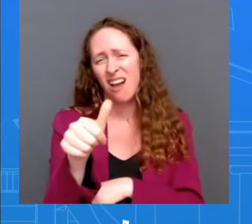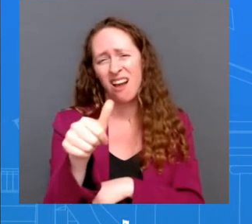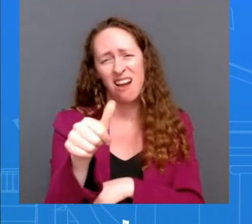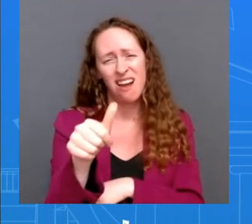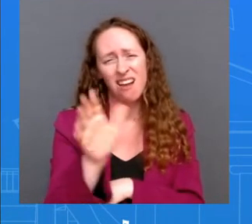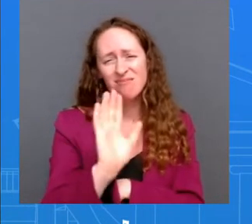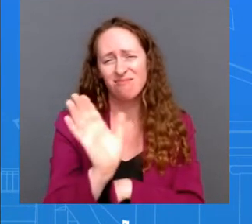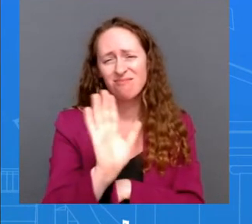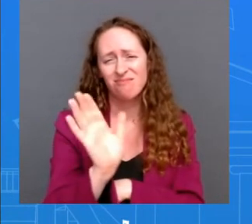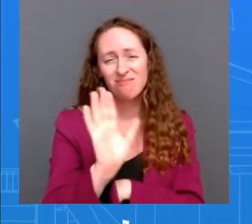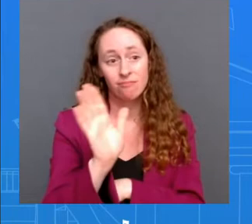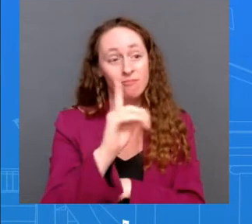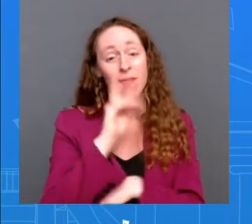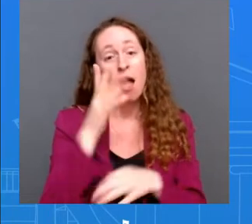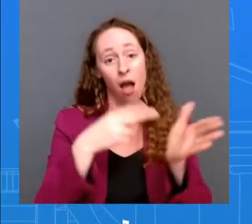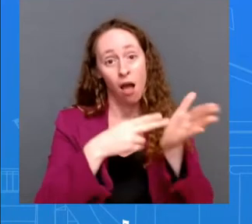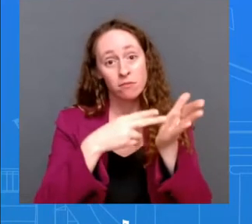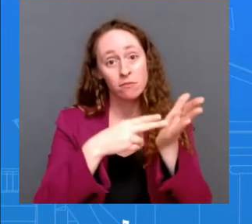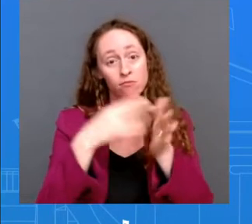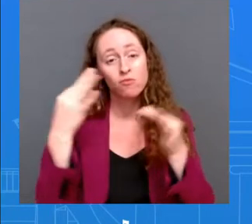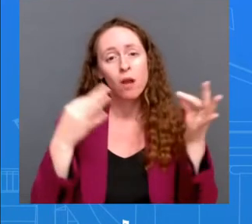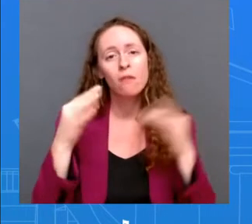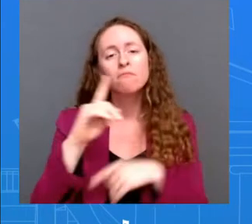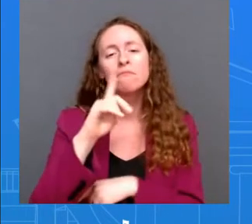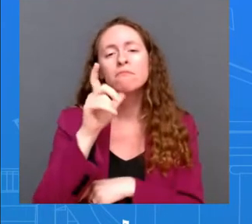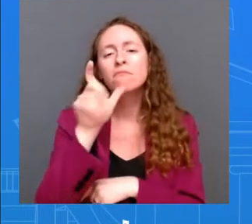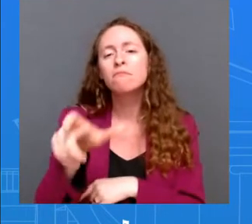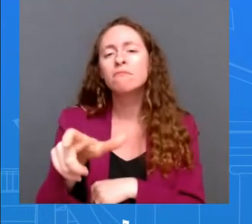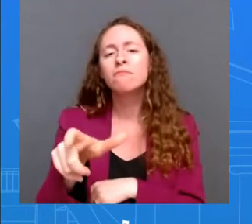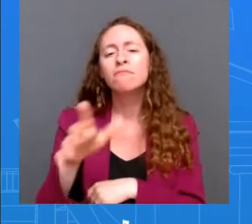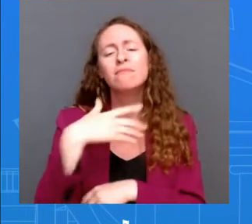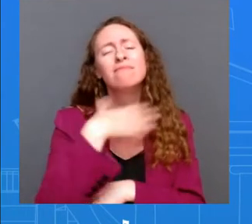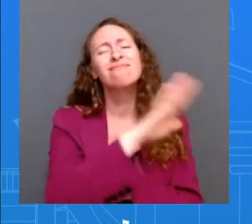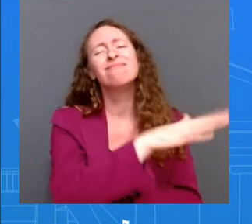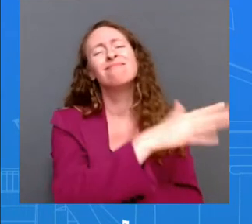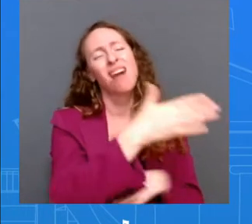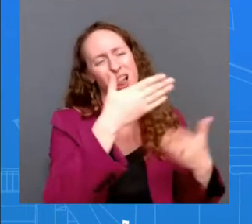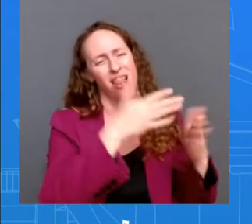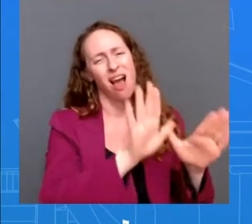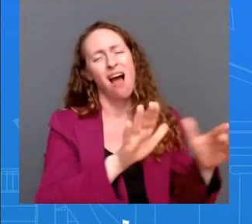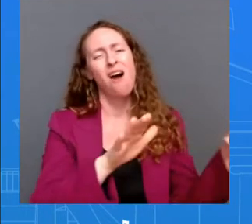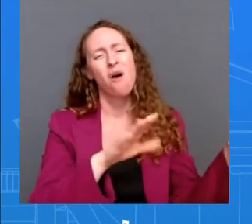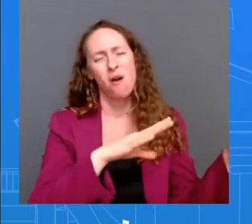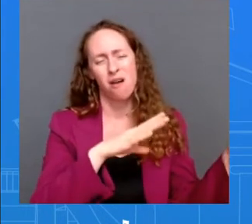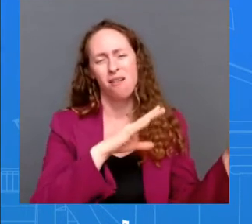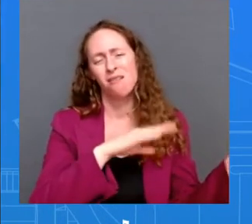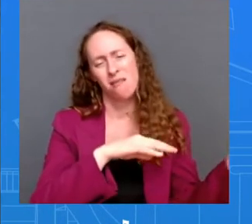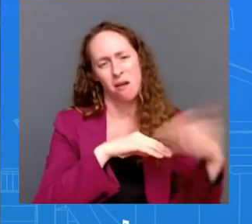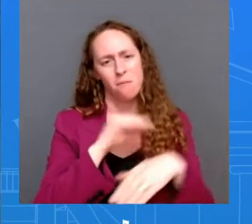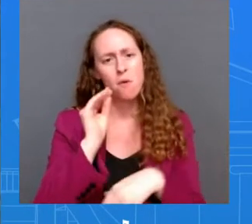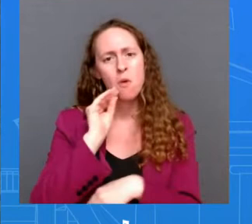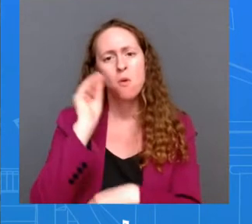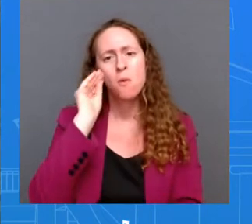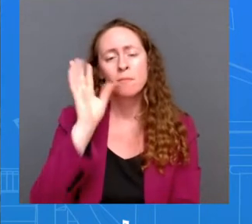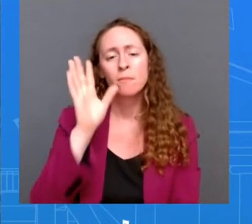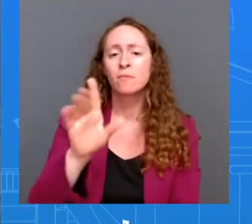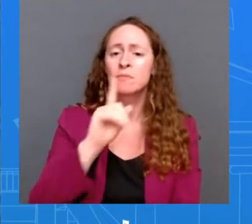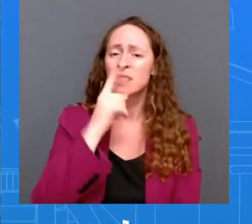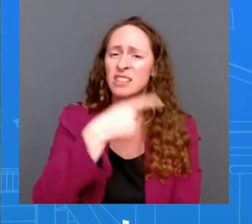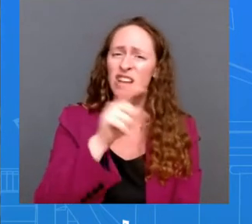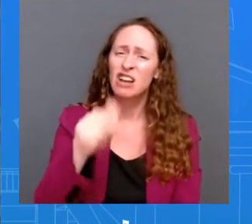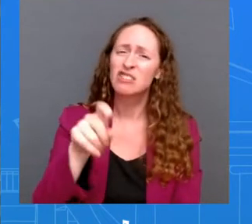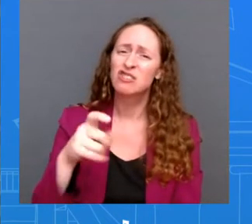for Russia to release her immediately so she can be with her wife, loved ones,